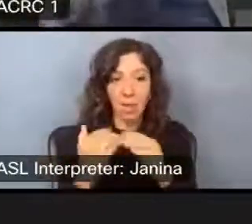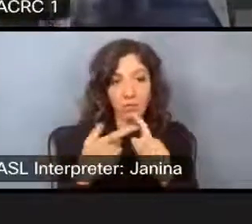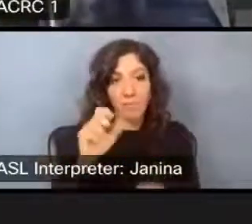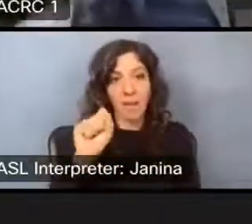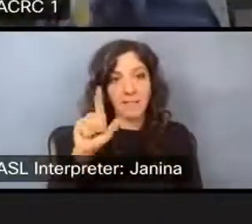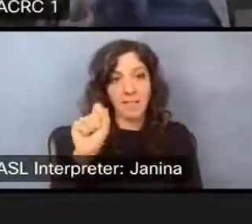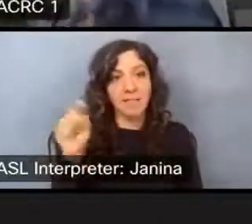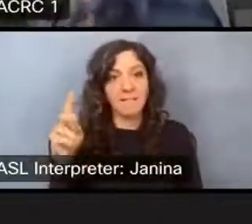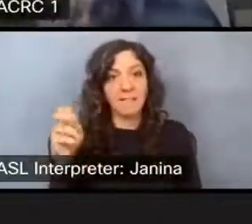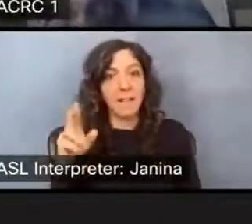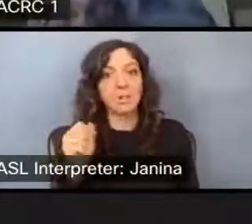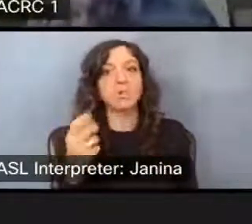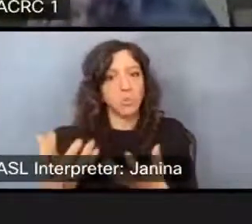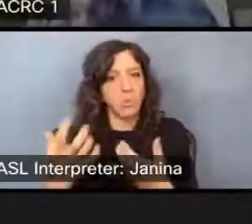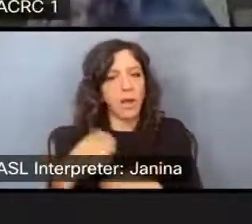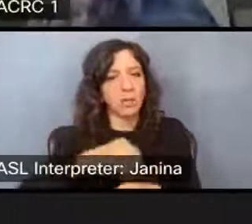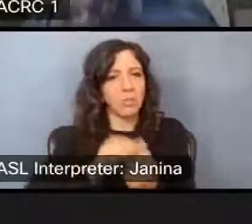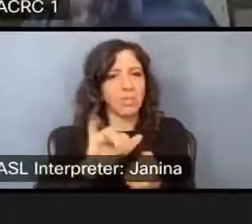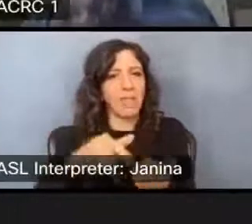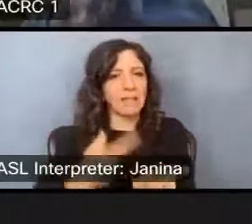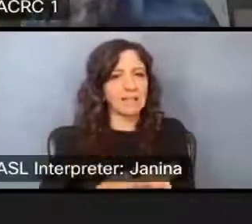that discussion. So absolutely.